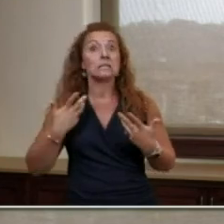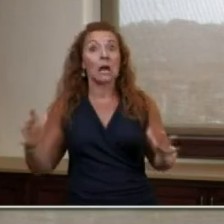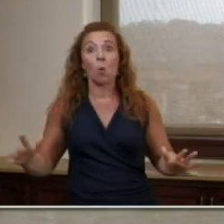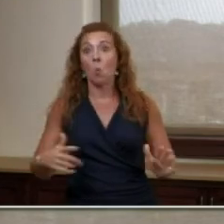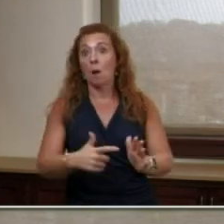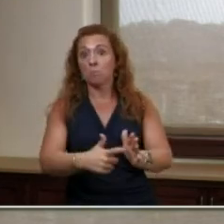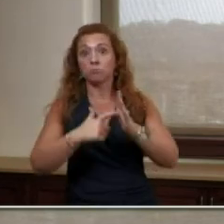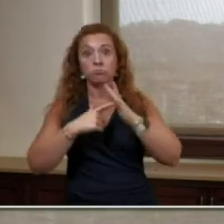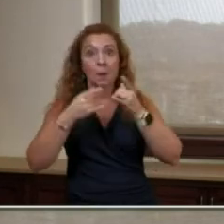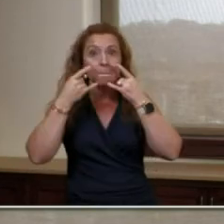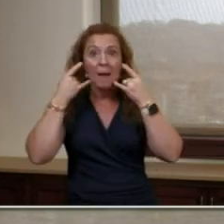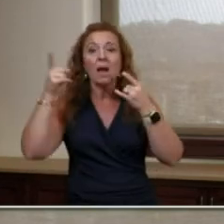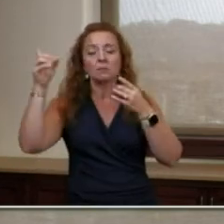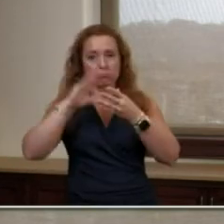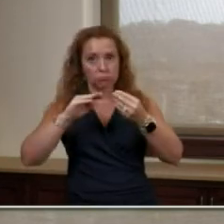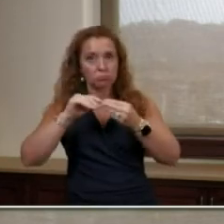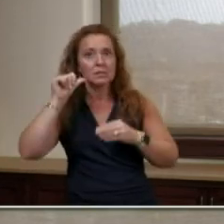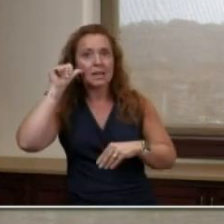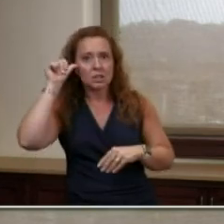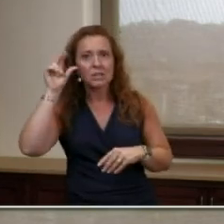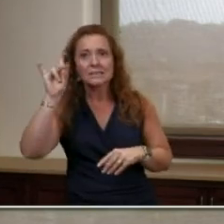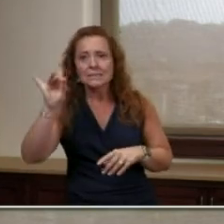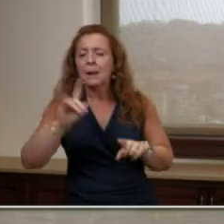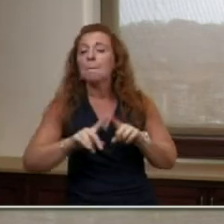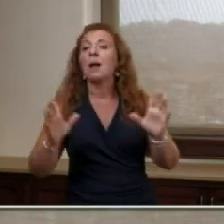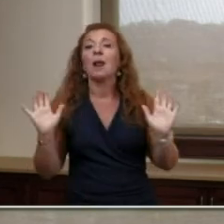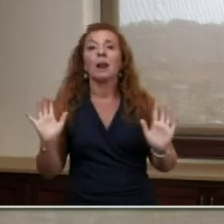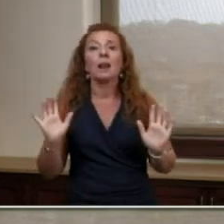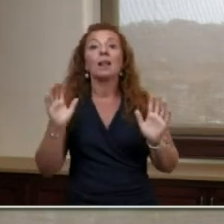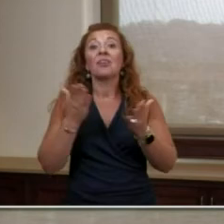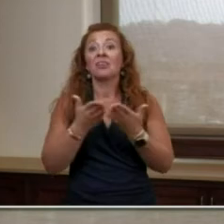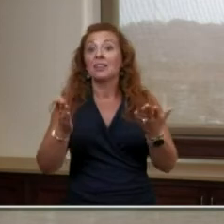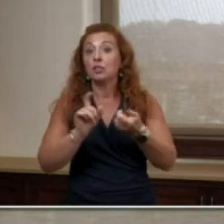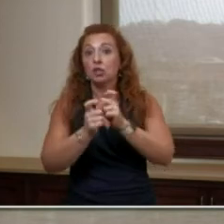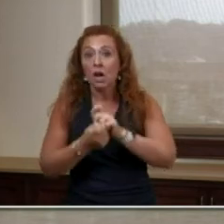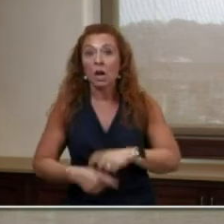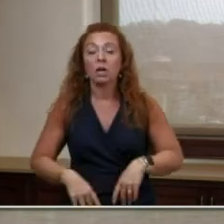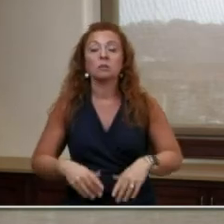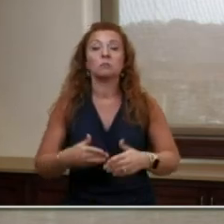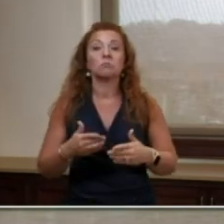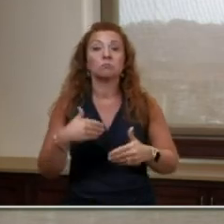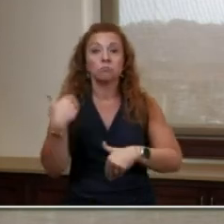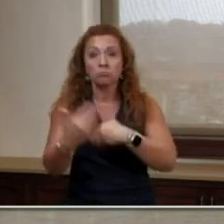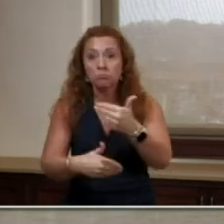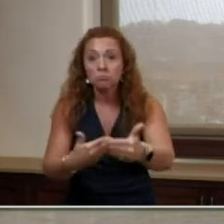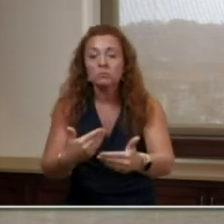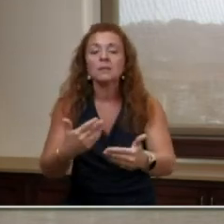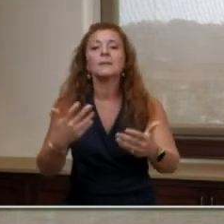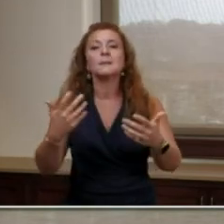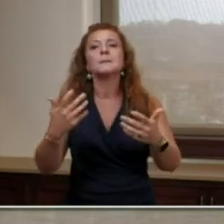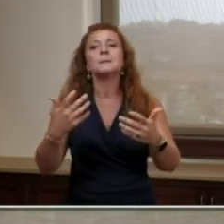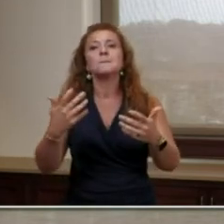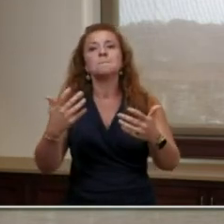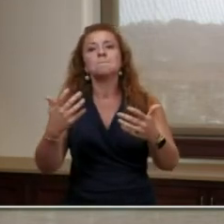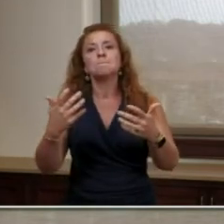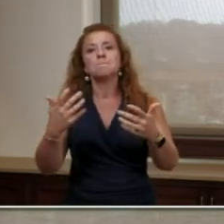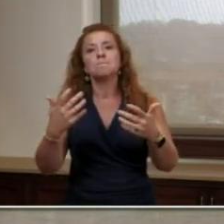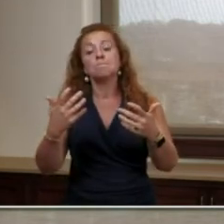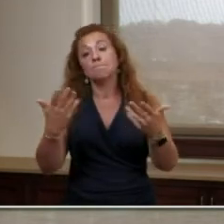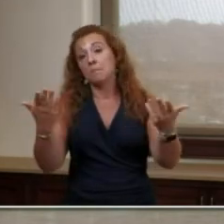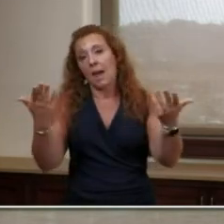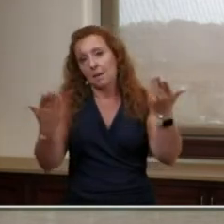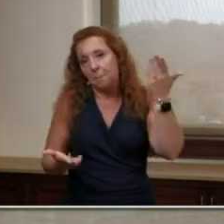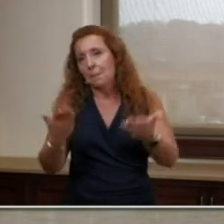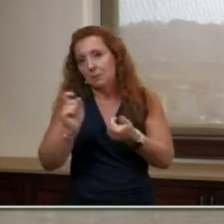mandate. I think he stated that yesterday. But again, as things change and things move along, those things could